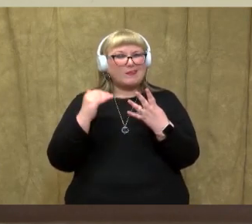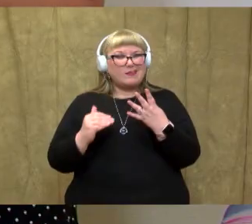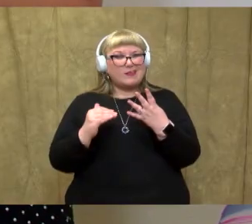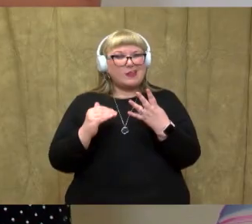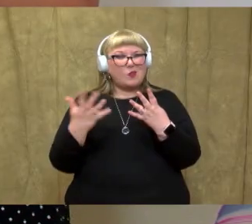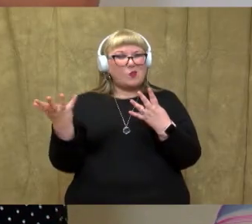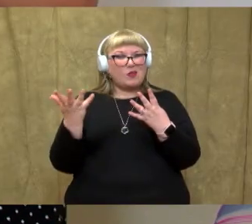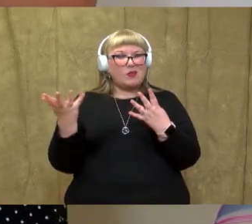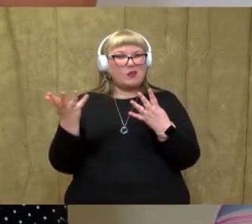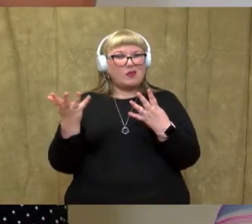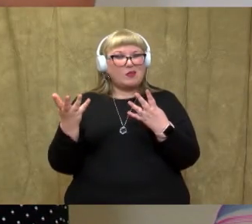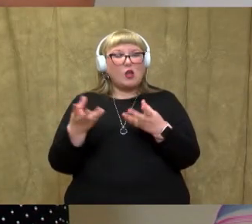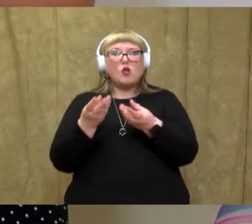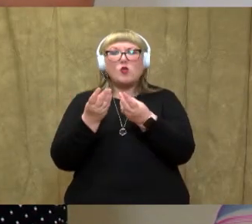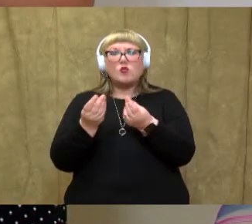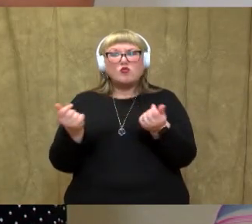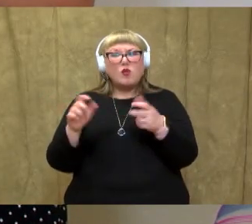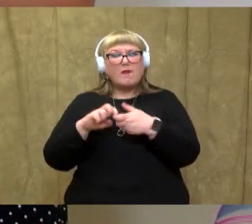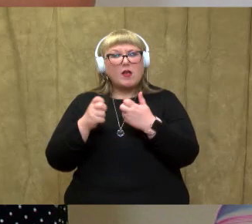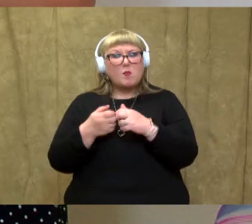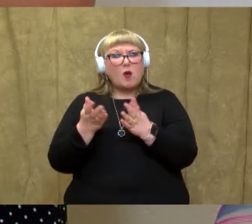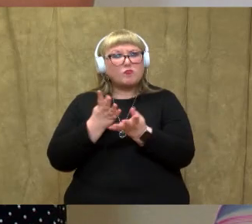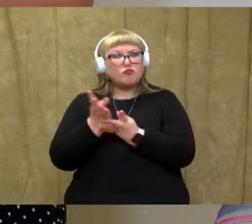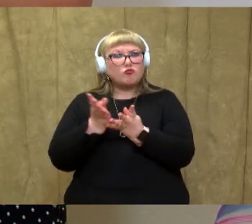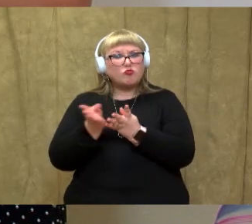strategy is for solving our problem?